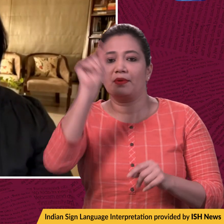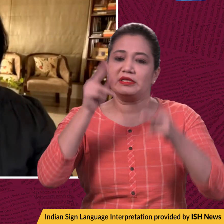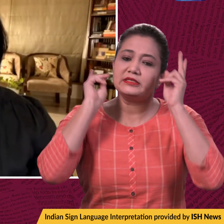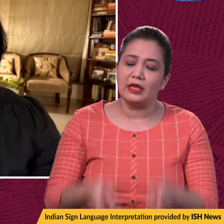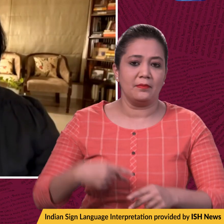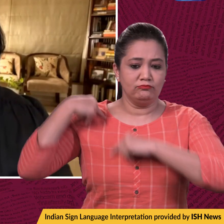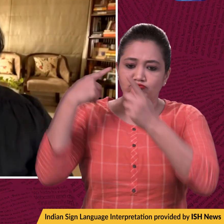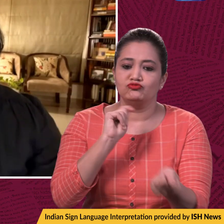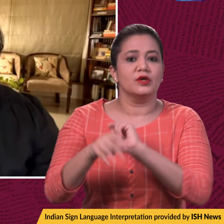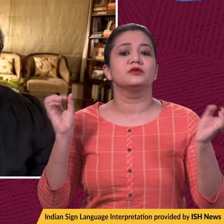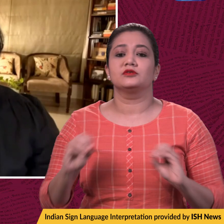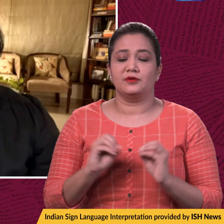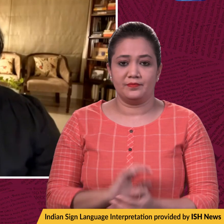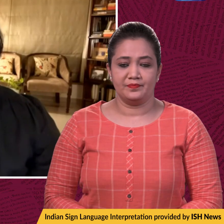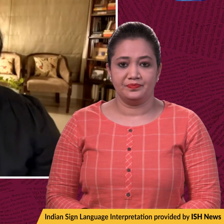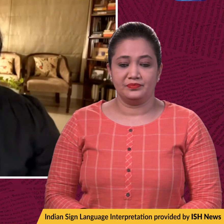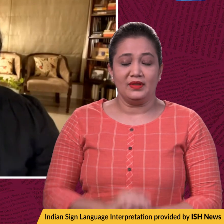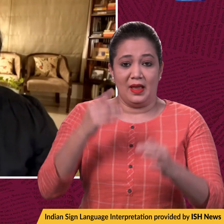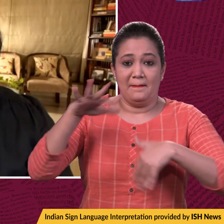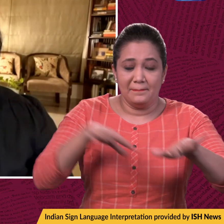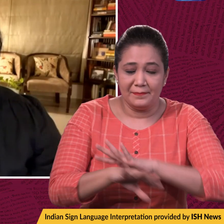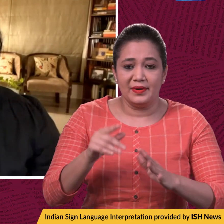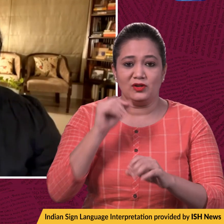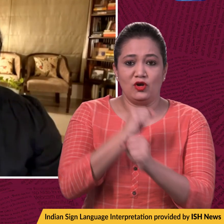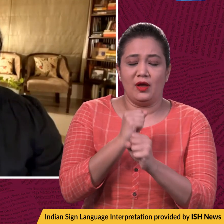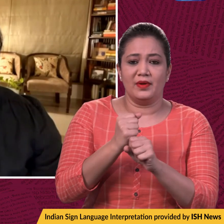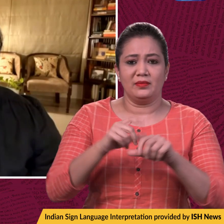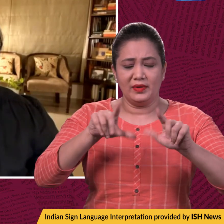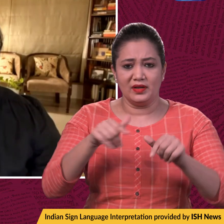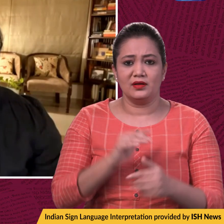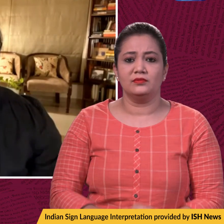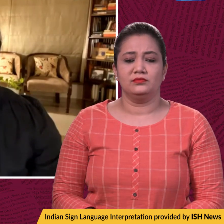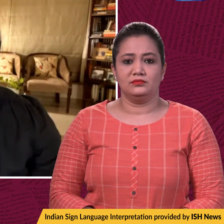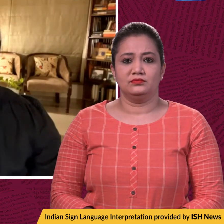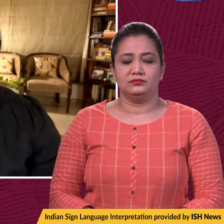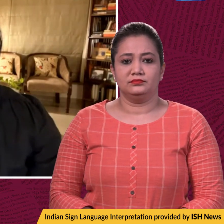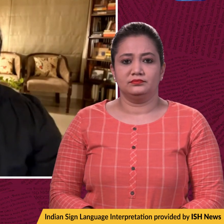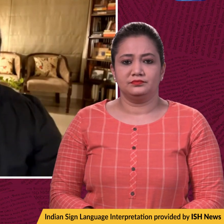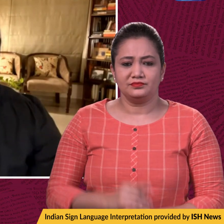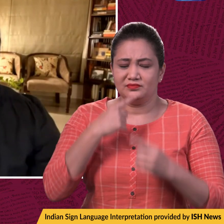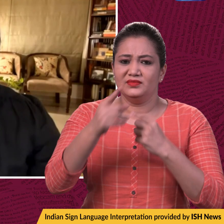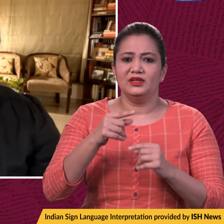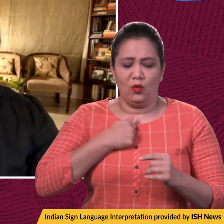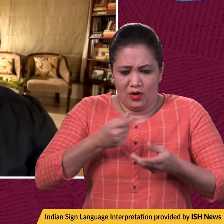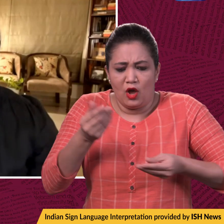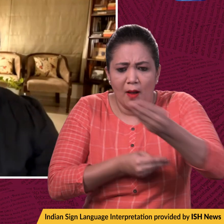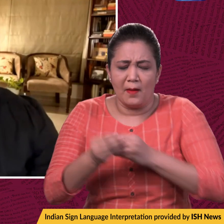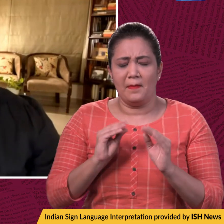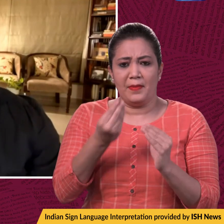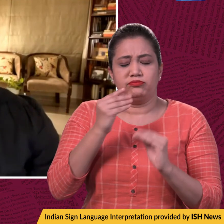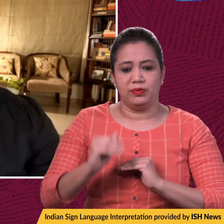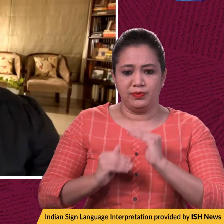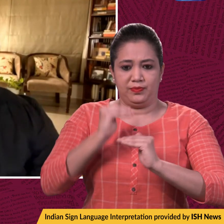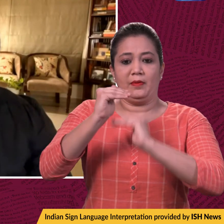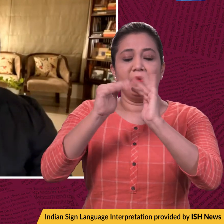unchanged at 4%. While announcing the monetary policy, RBI Governor Shaktikanta Das has said Indian economy is relatively well positioned on the